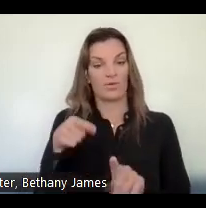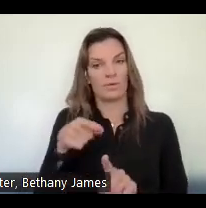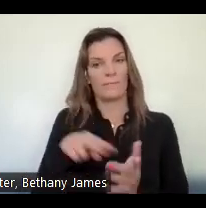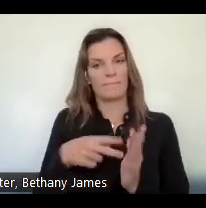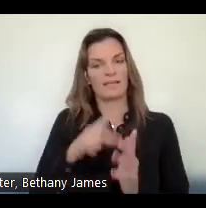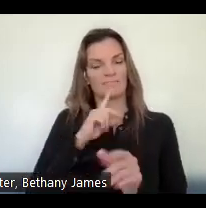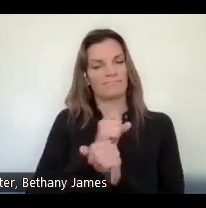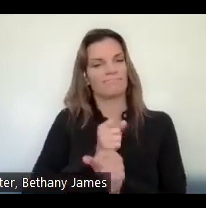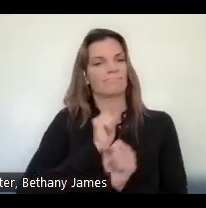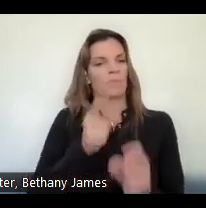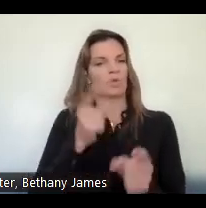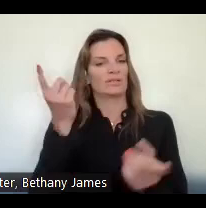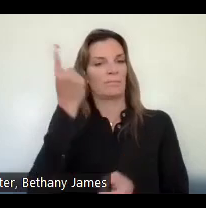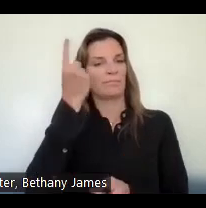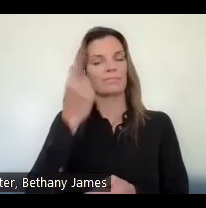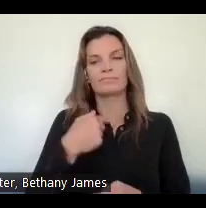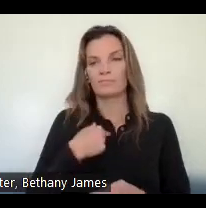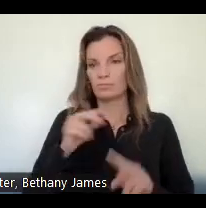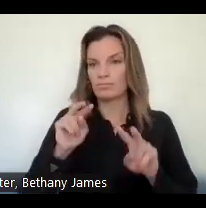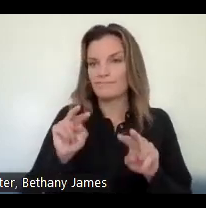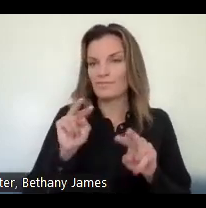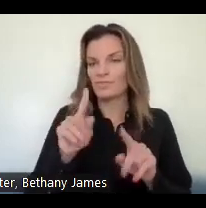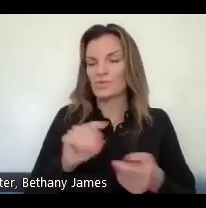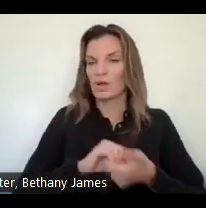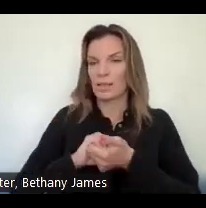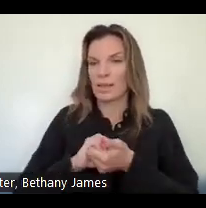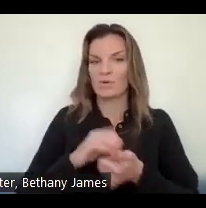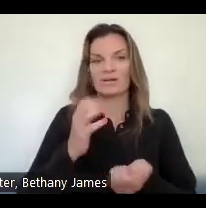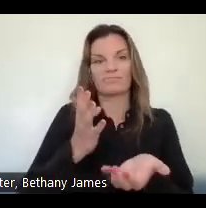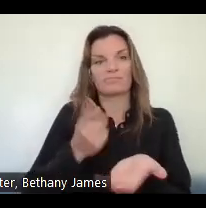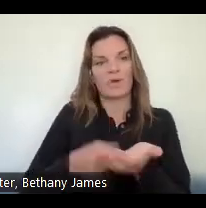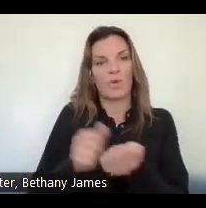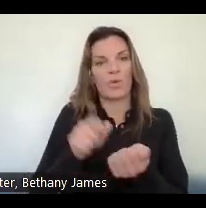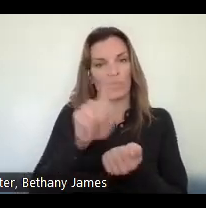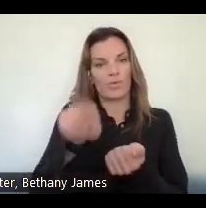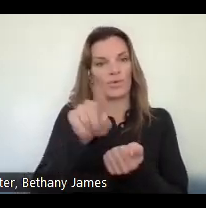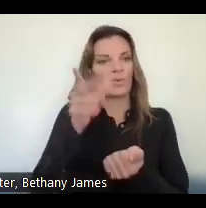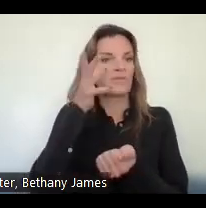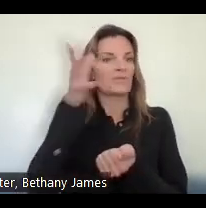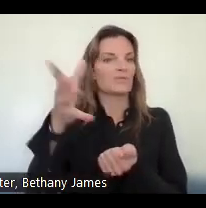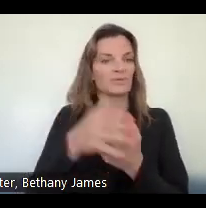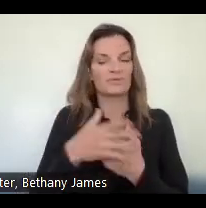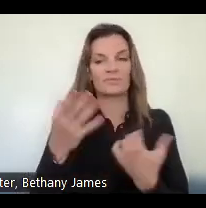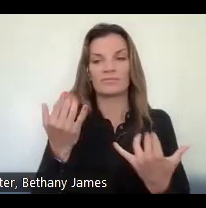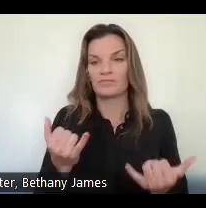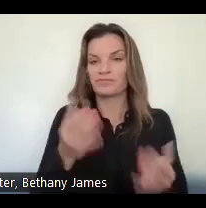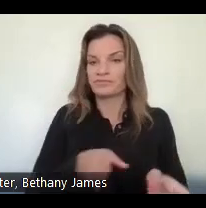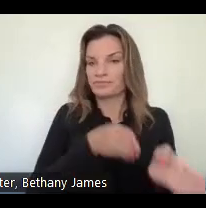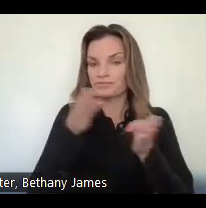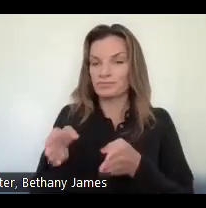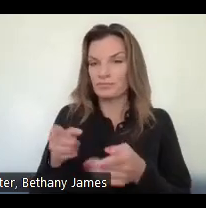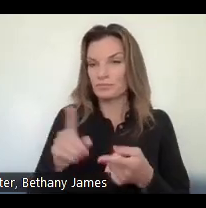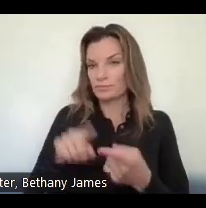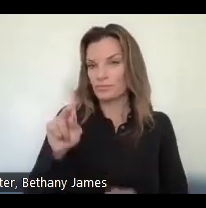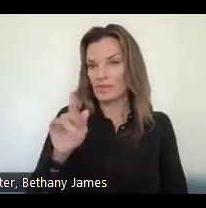We look forward to collaborating and speaking with you all in the future. And we're going to pass the torch to